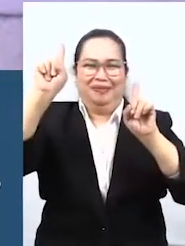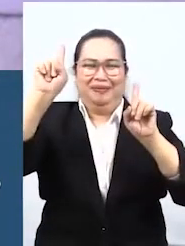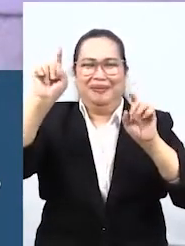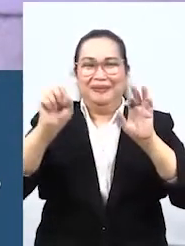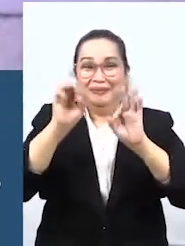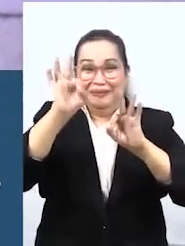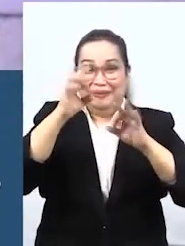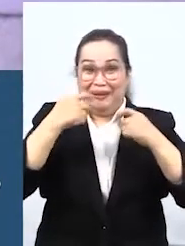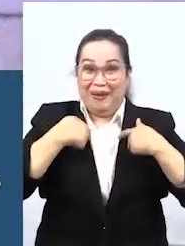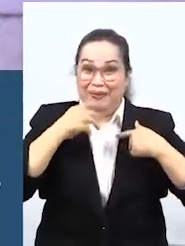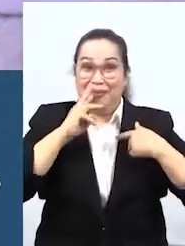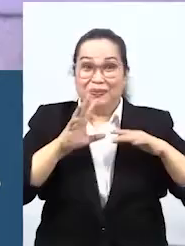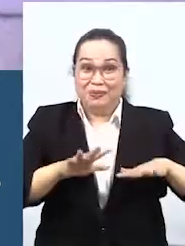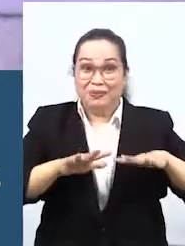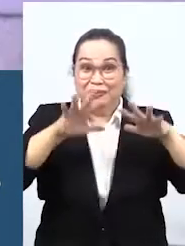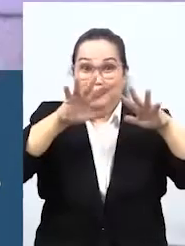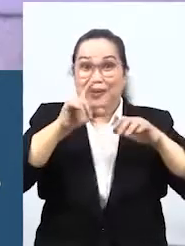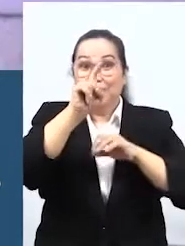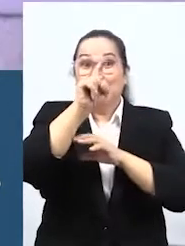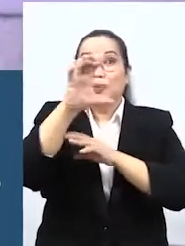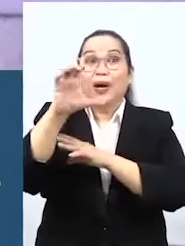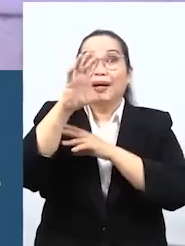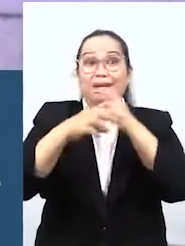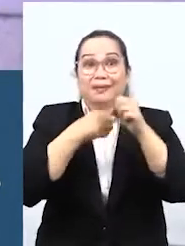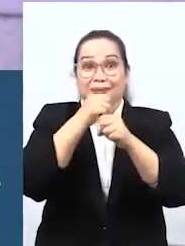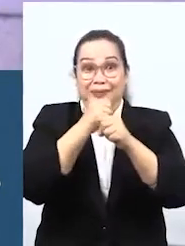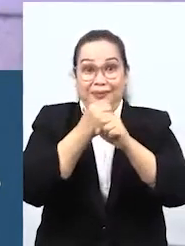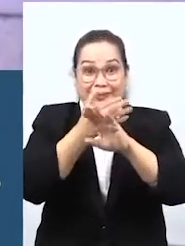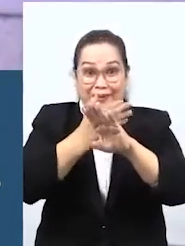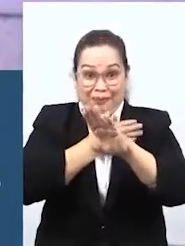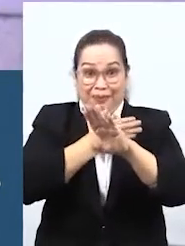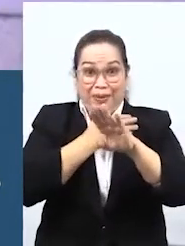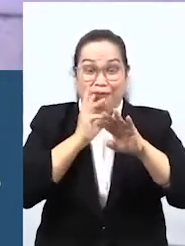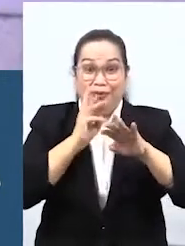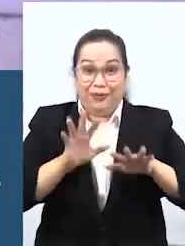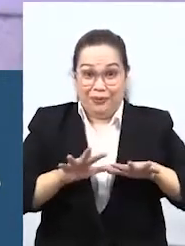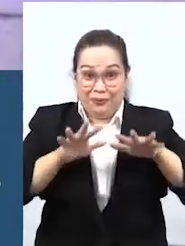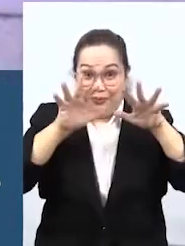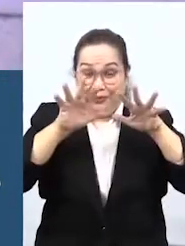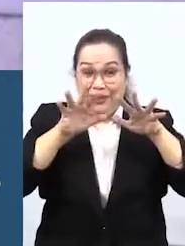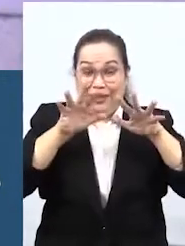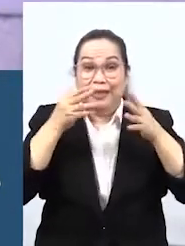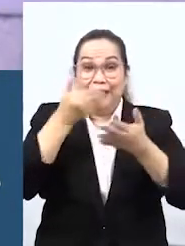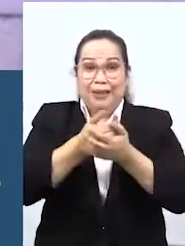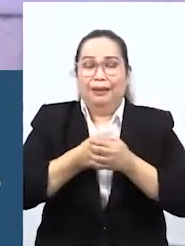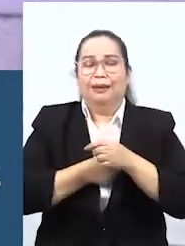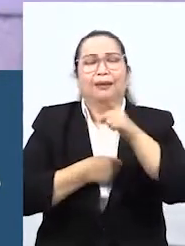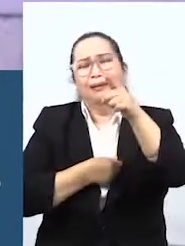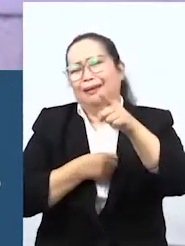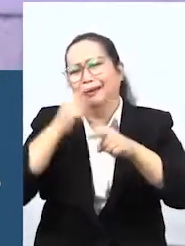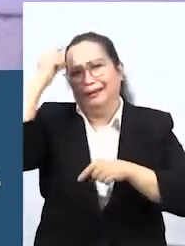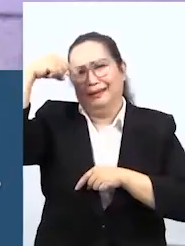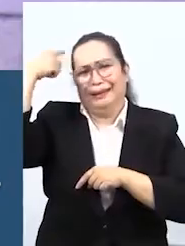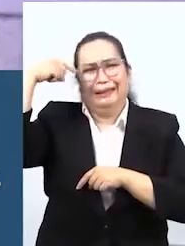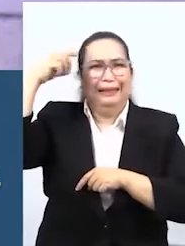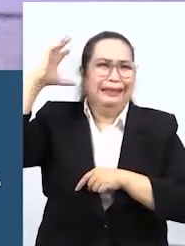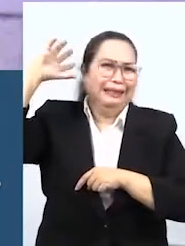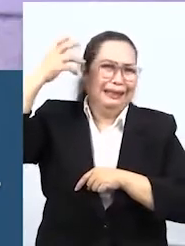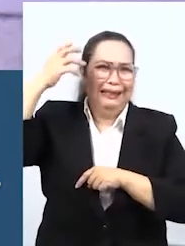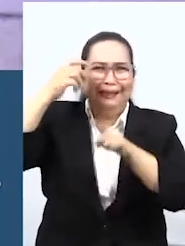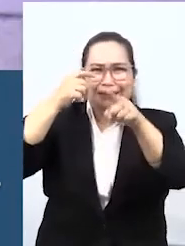would be a flood It took 100 years before the flood came e Siraulo pala Ong nowang ito